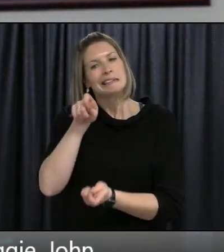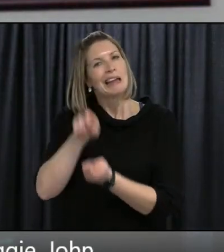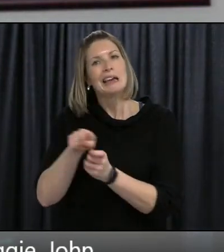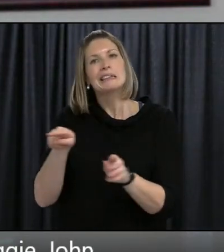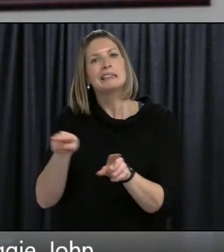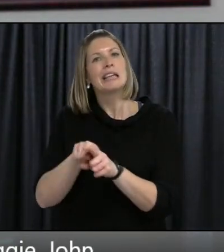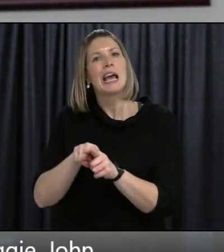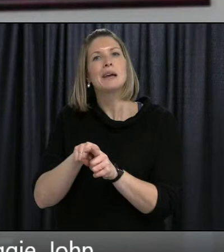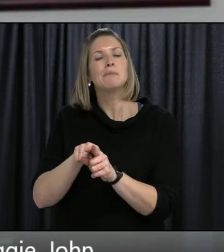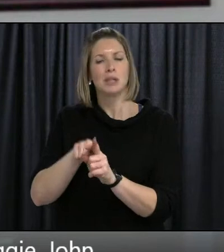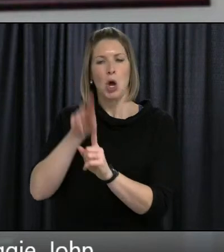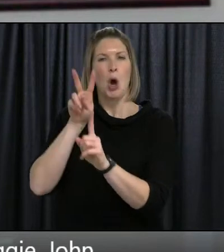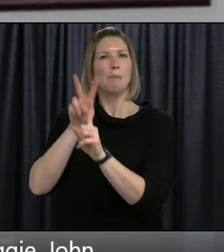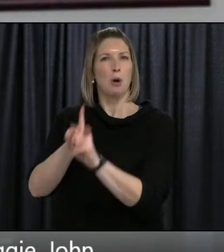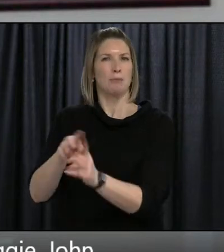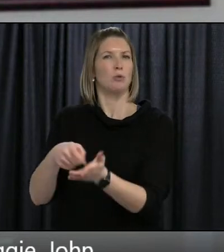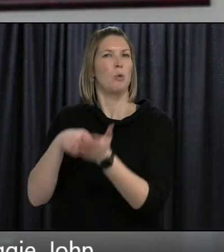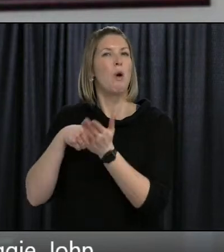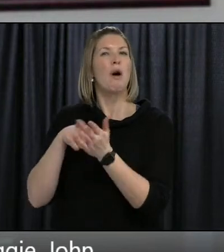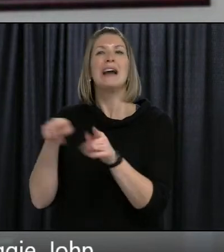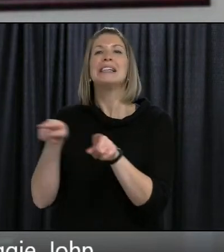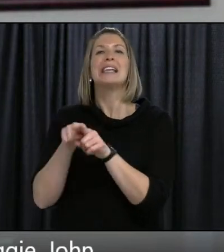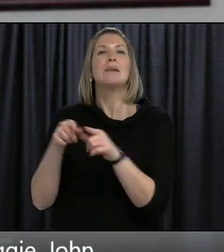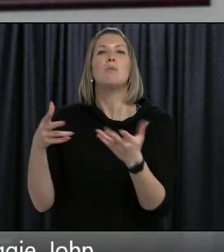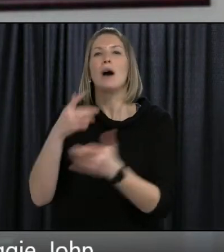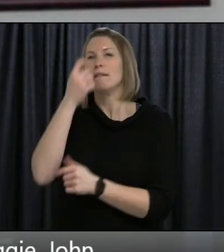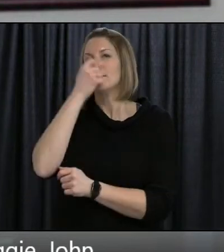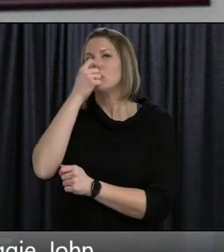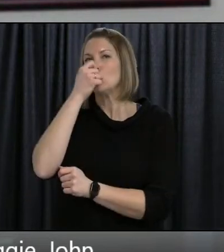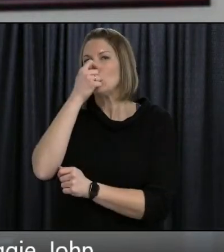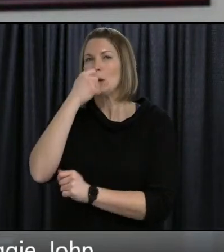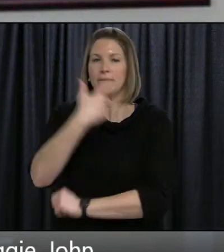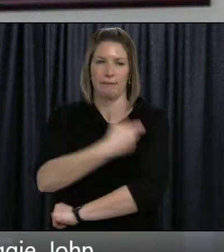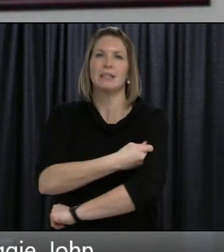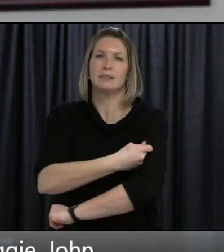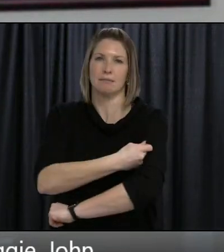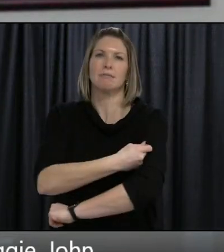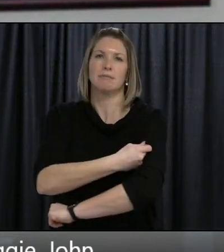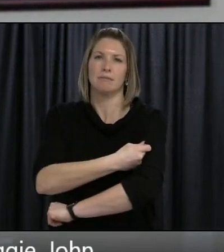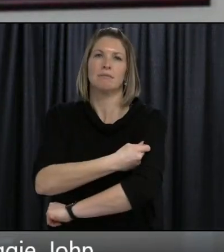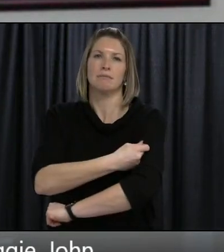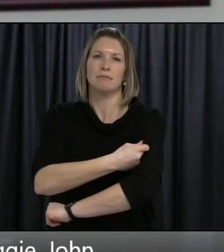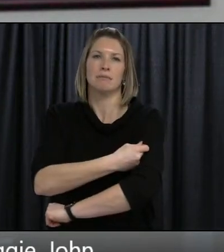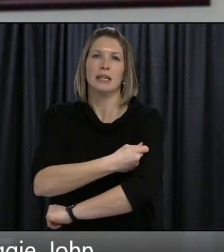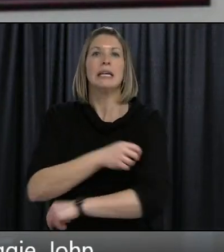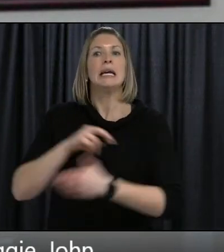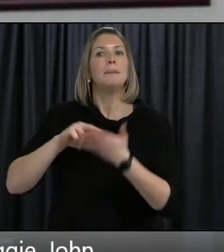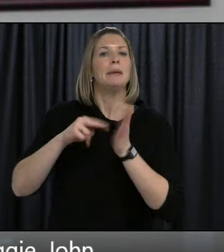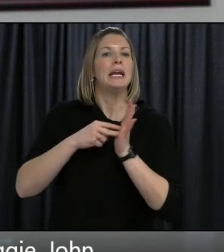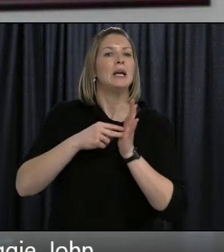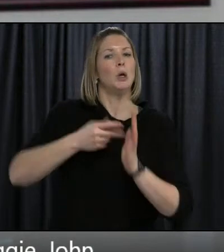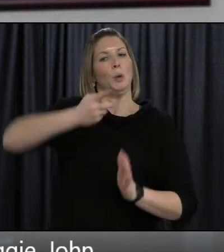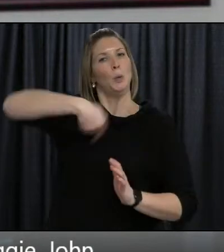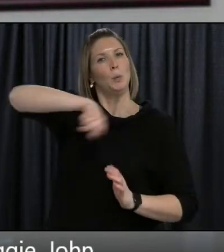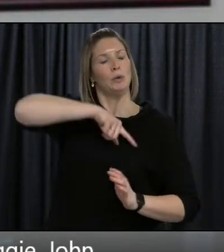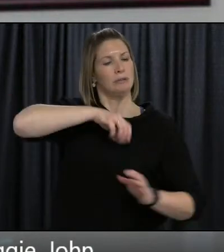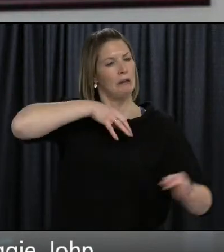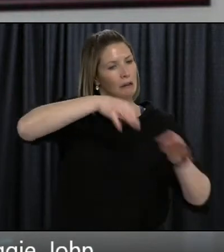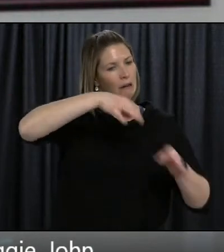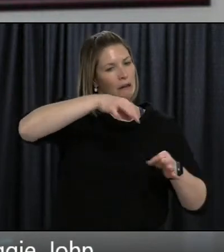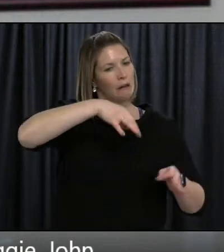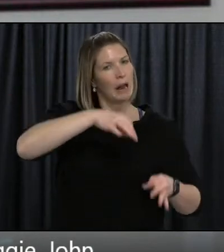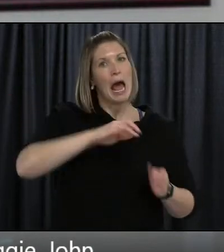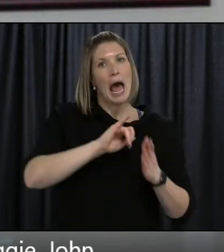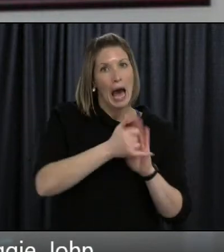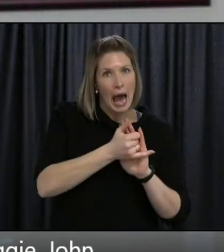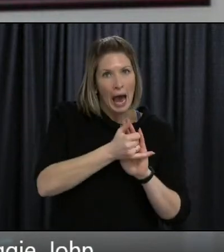terms of self-scheduling and these kind of things. That will be made plain well in advance, and I would again refer you to the